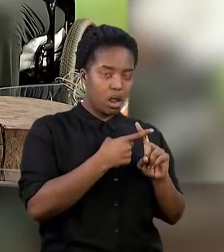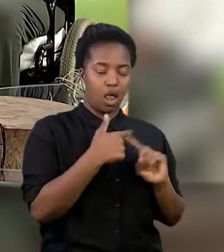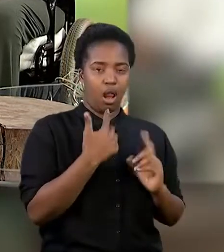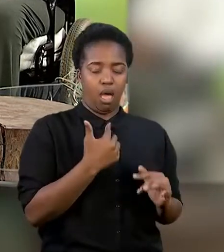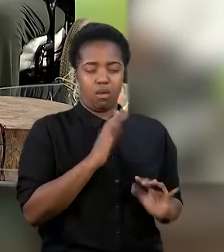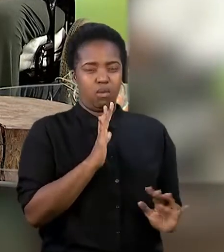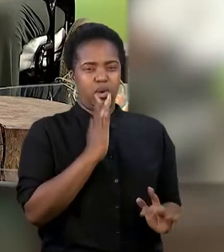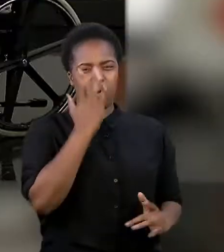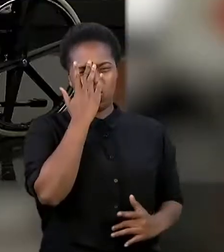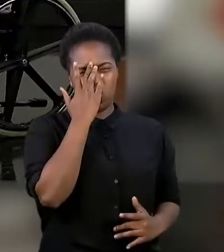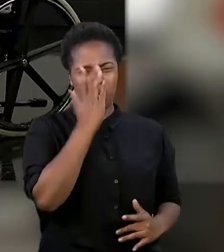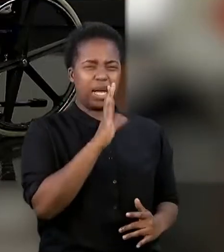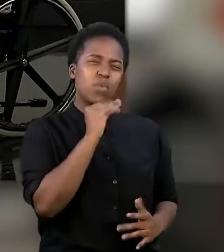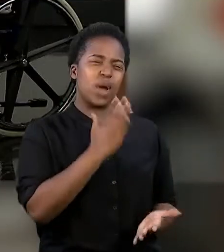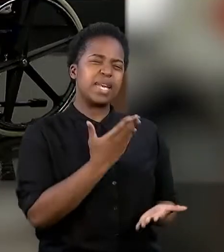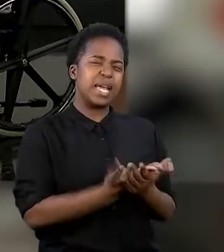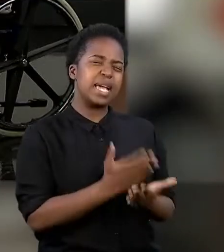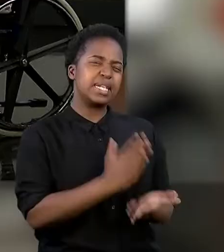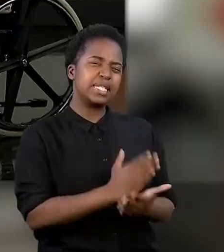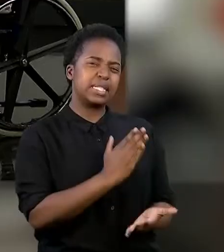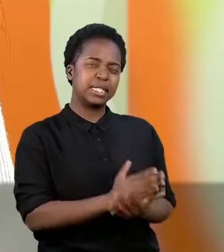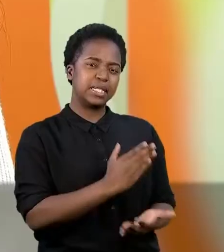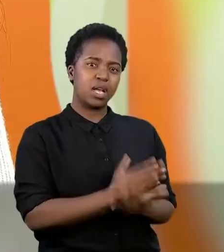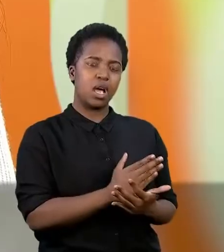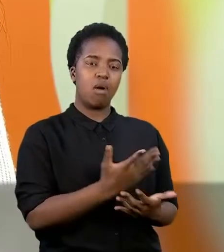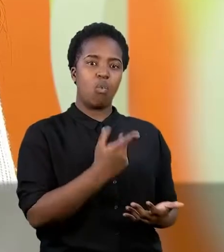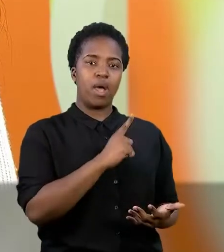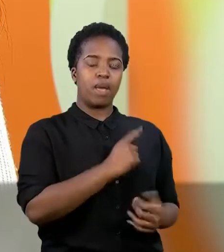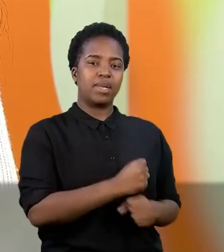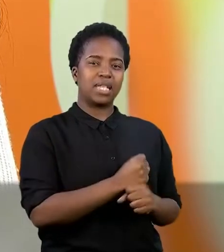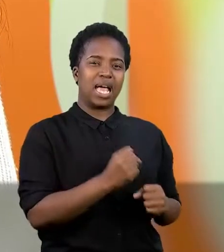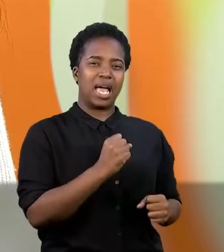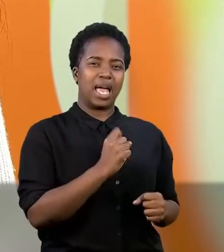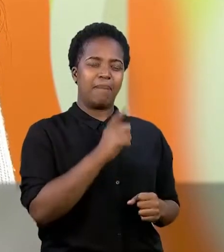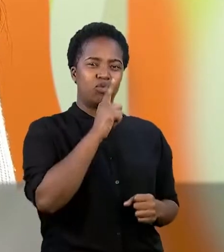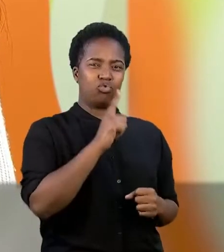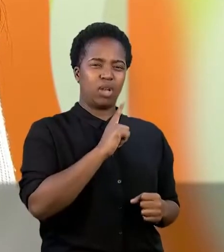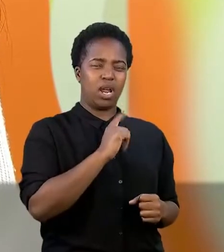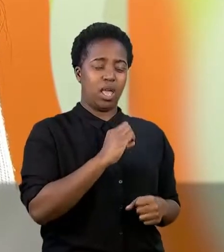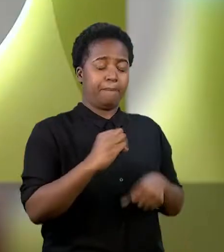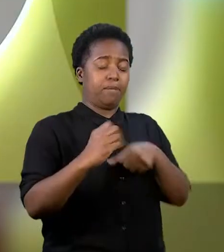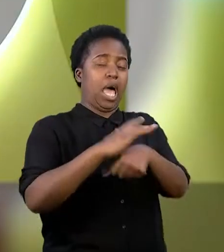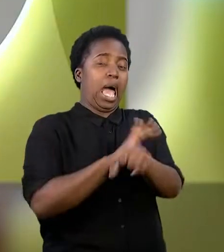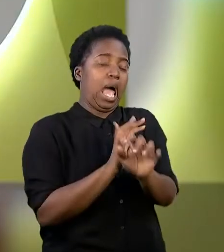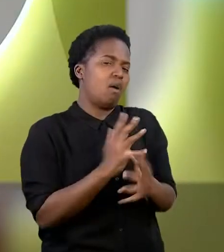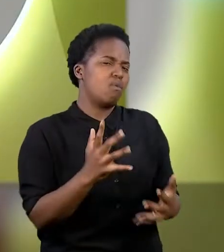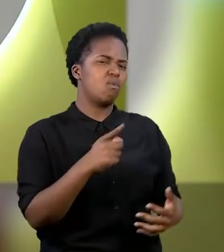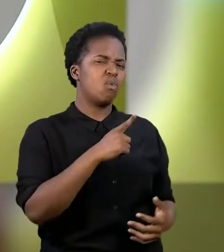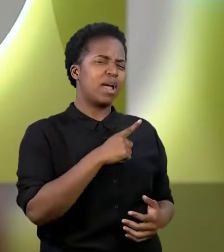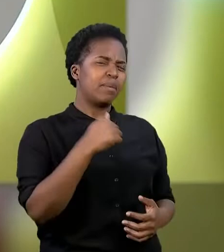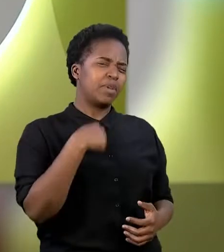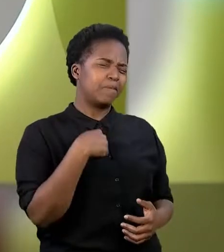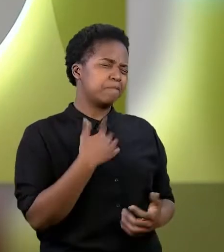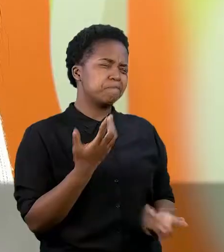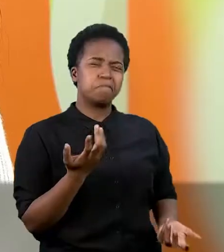my accident. Huwa neti ne abantu hlalusetsa anything or itong affect our joang. Naki